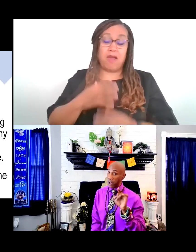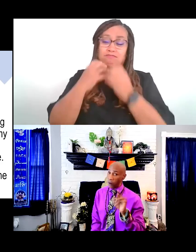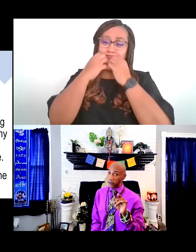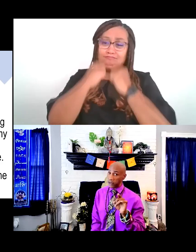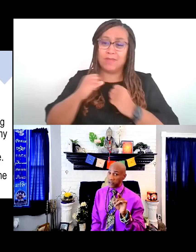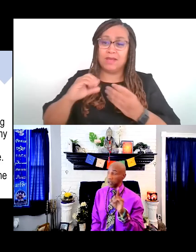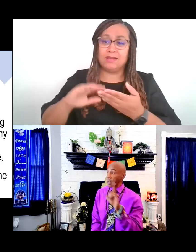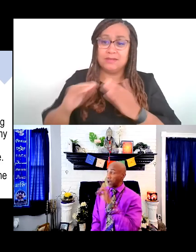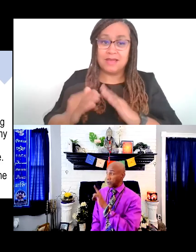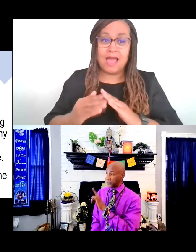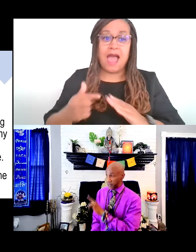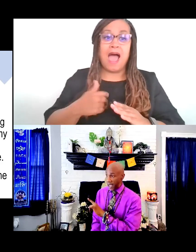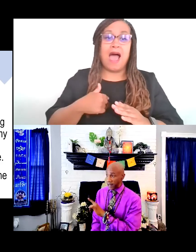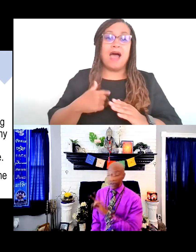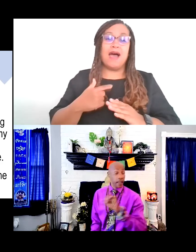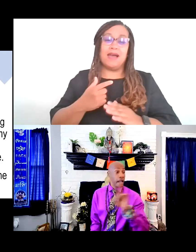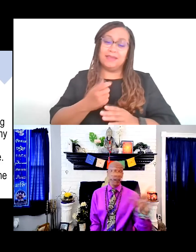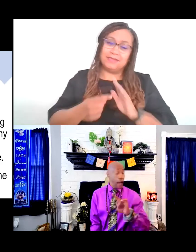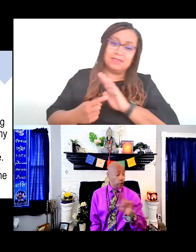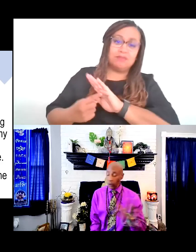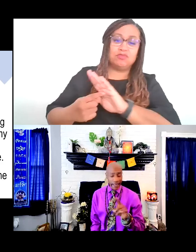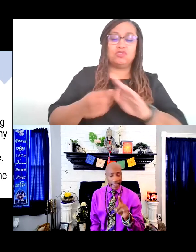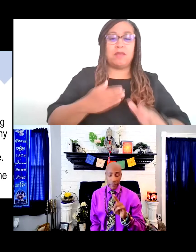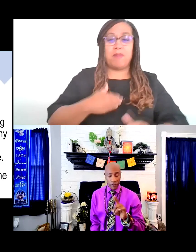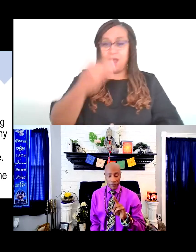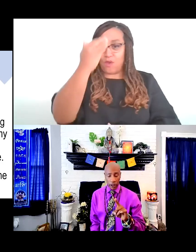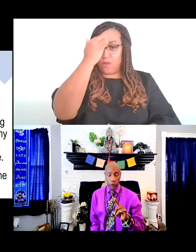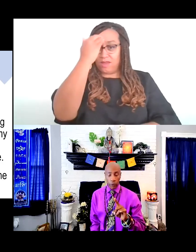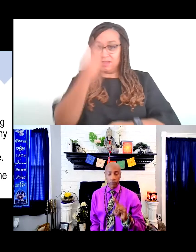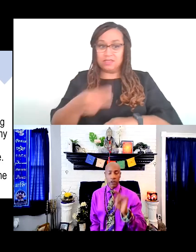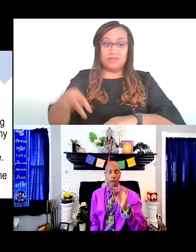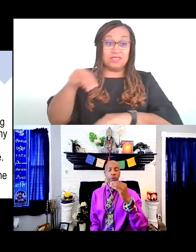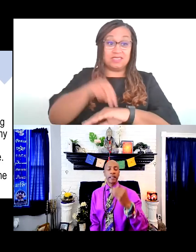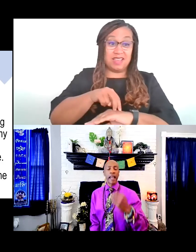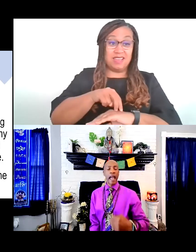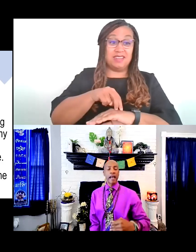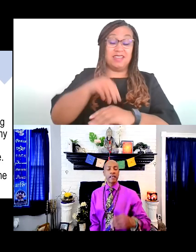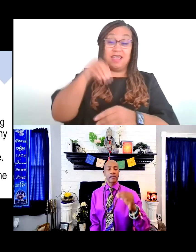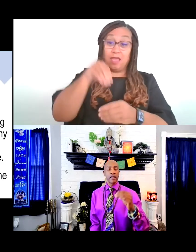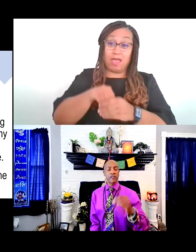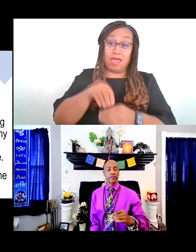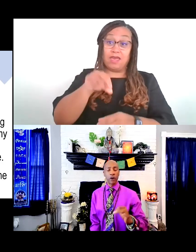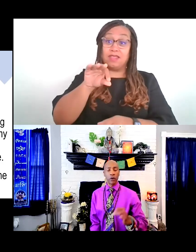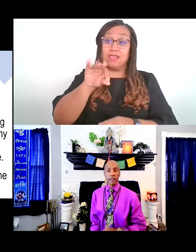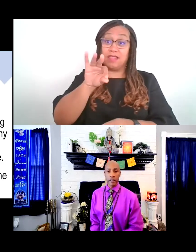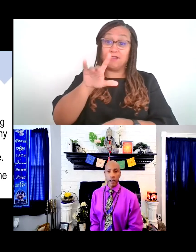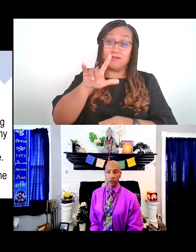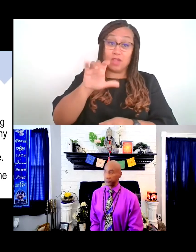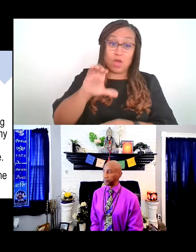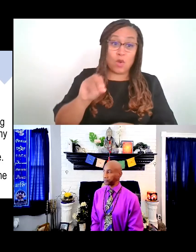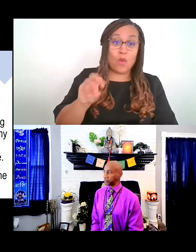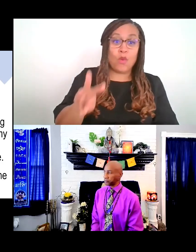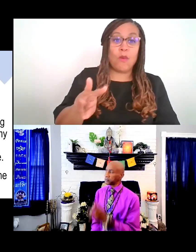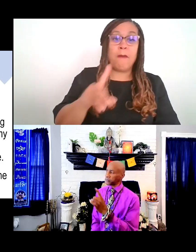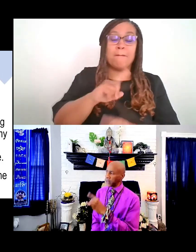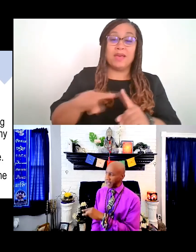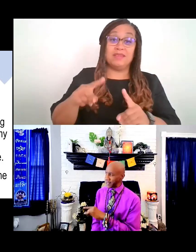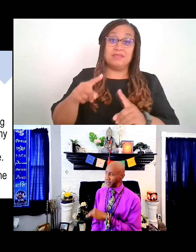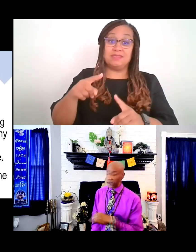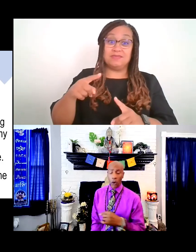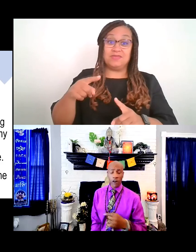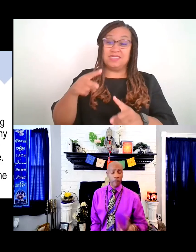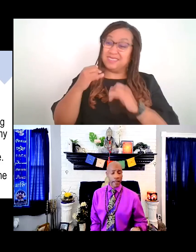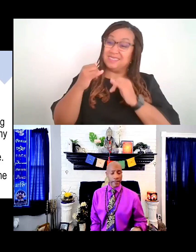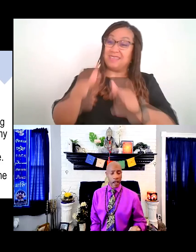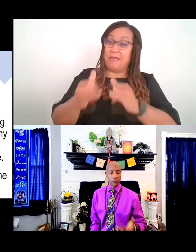demonstrate my awareness of standing, not only in the flow, but as the flow itself. As